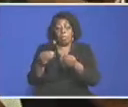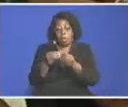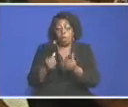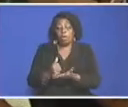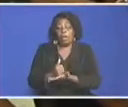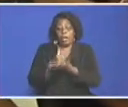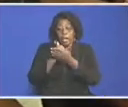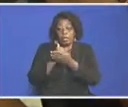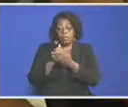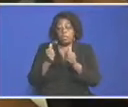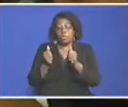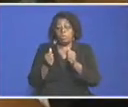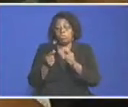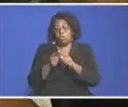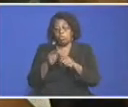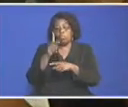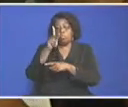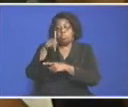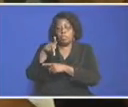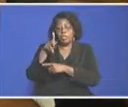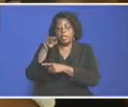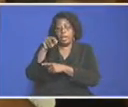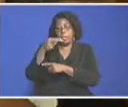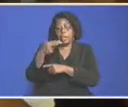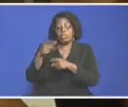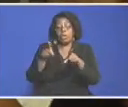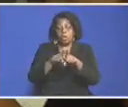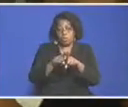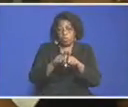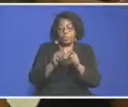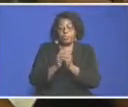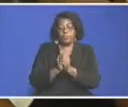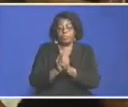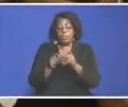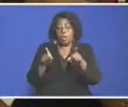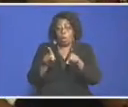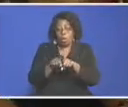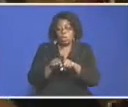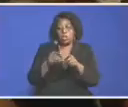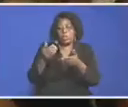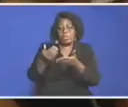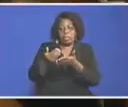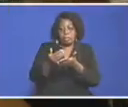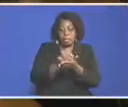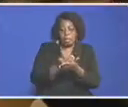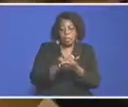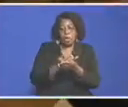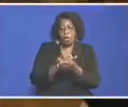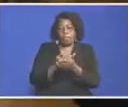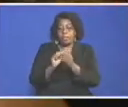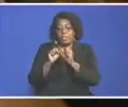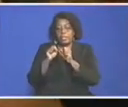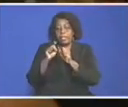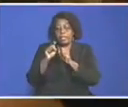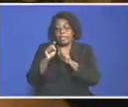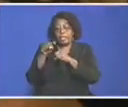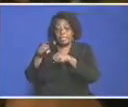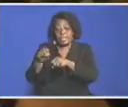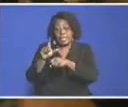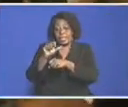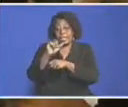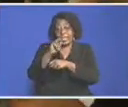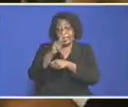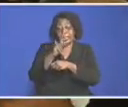even PMH towards those ends. We're also dealing with some of the sea lanes with regards to our maritime